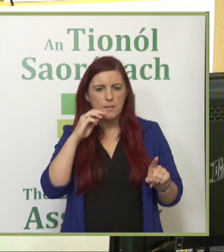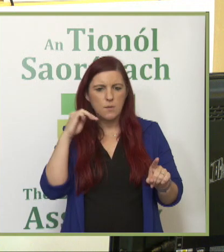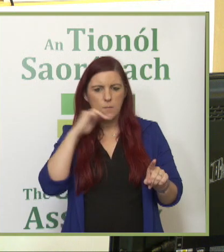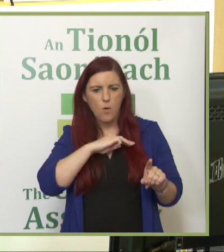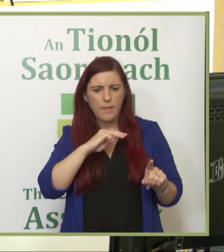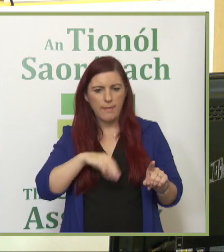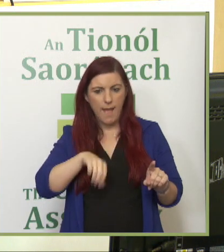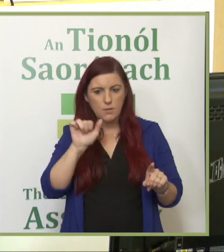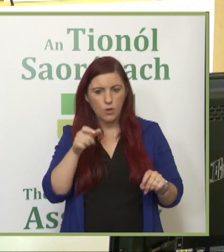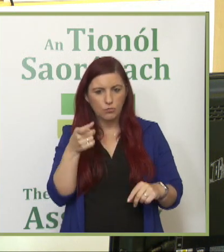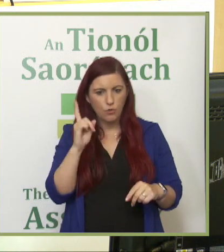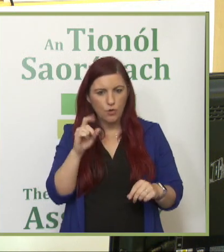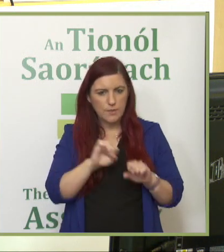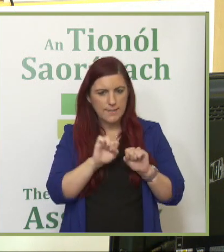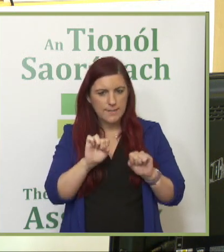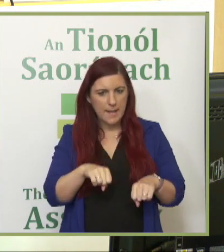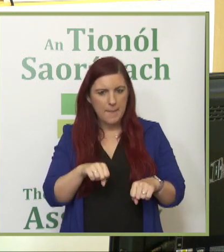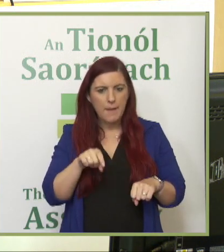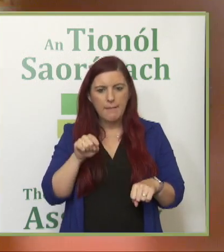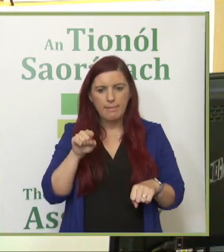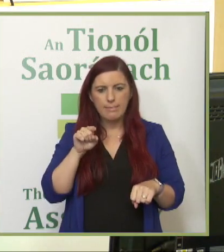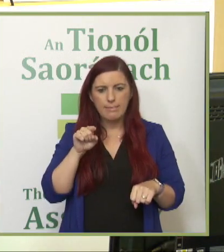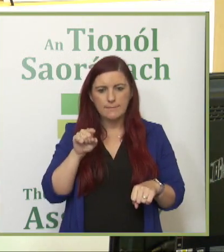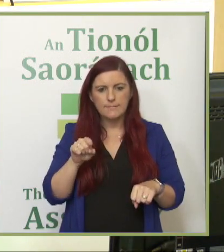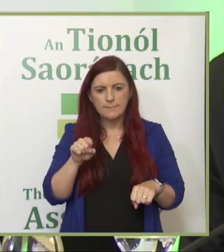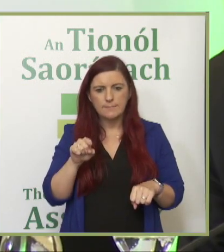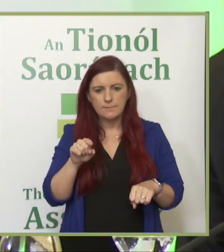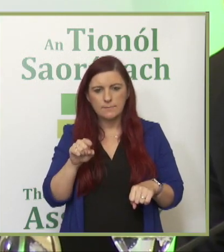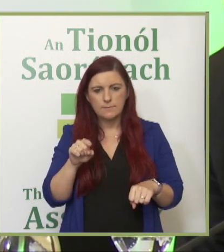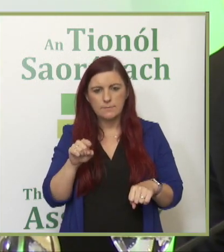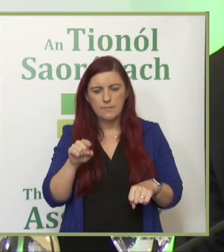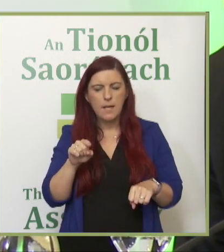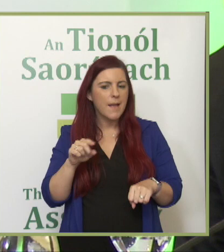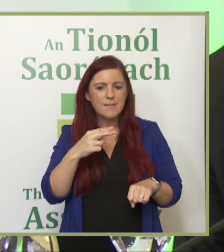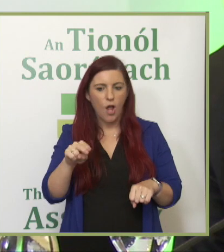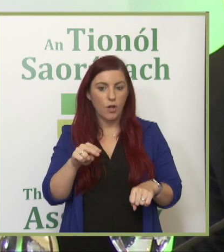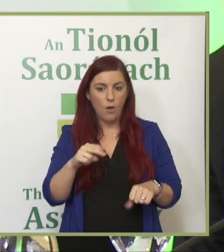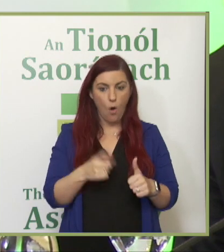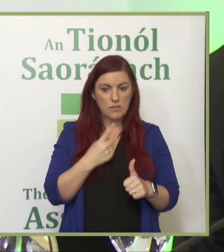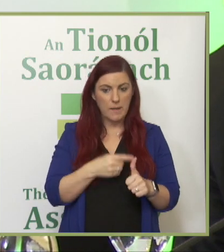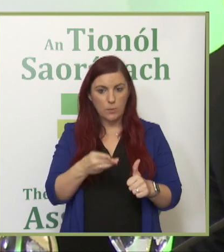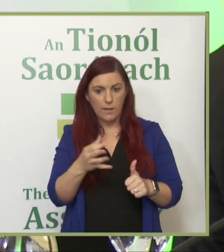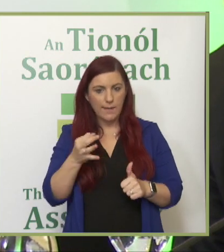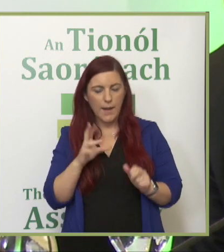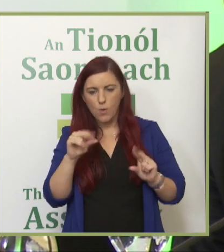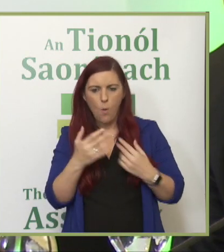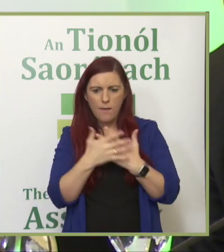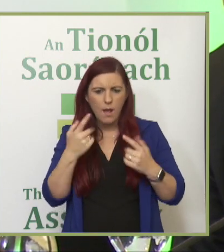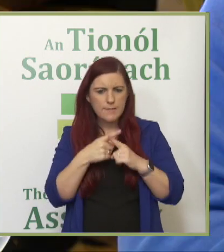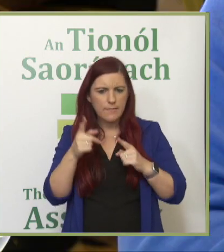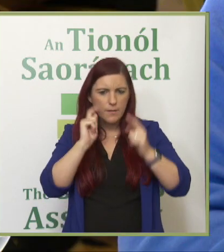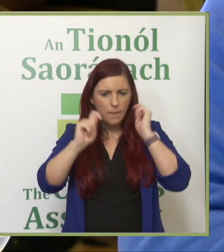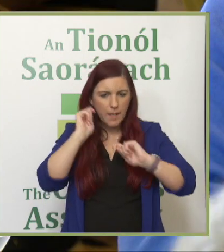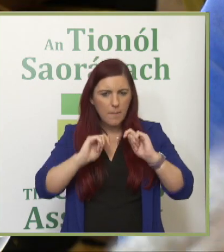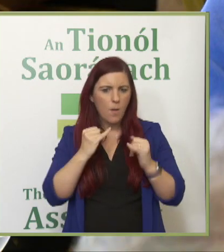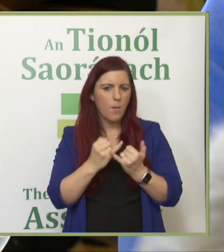caution scheme, just to say that it isn't a given. Every one of those is individually considered, and there's a number of factors in it. For example, the person has